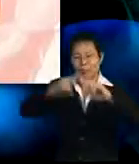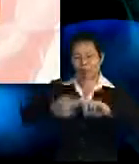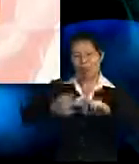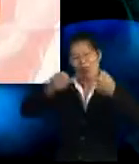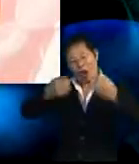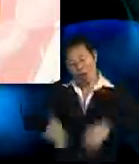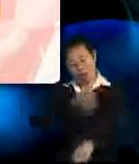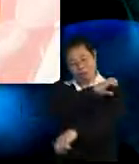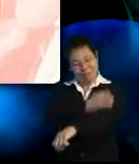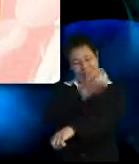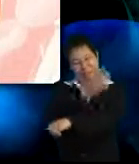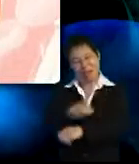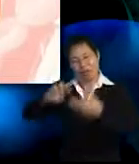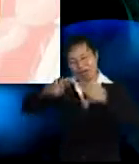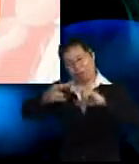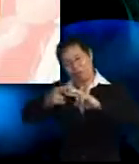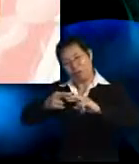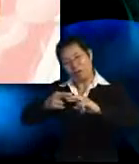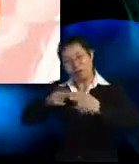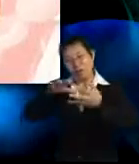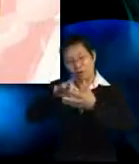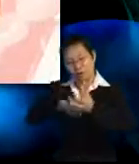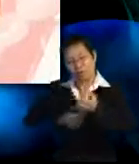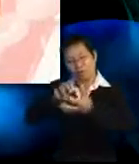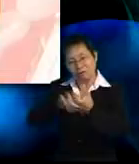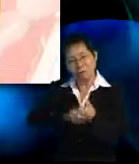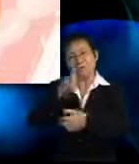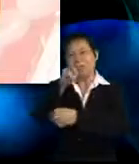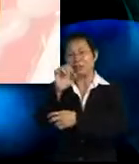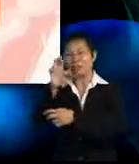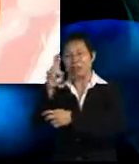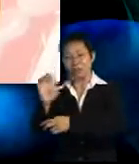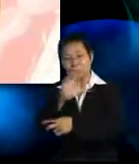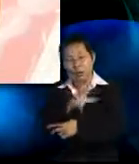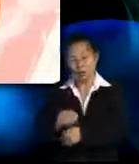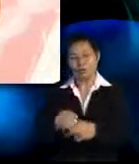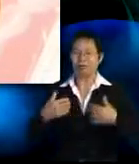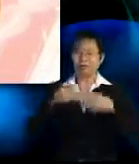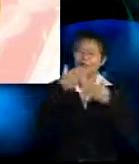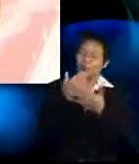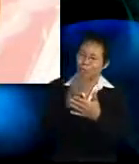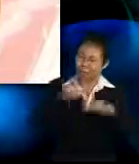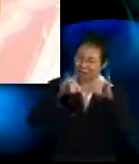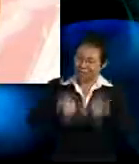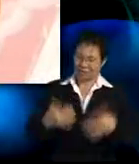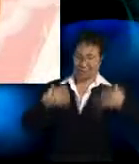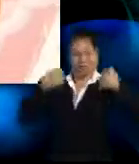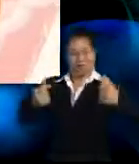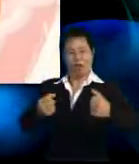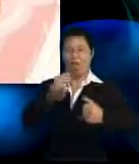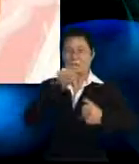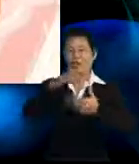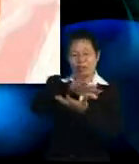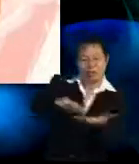lost energy, to repair worn out tissues, for growth, and in general, for staying healthy. Food